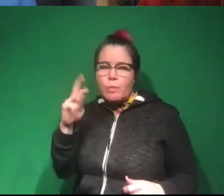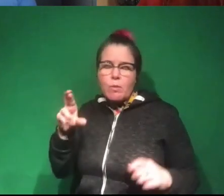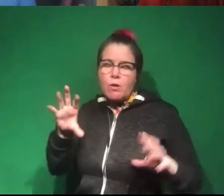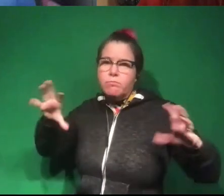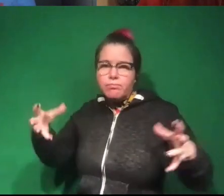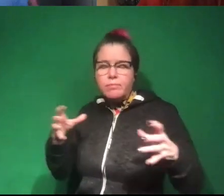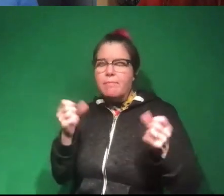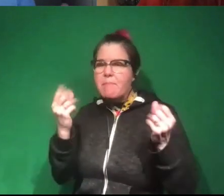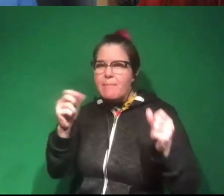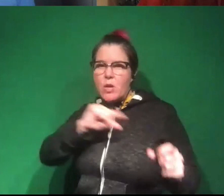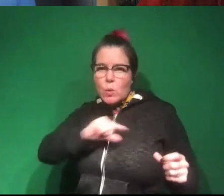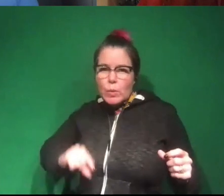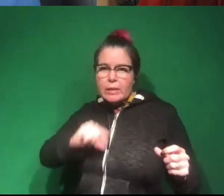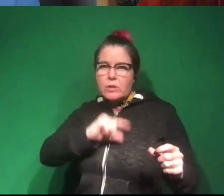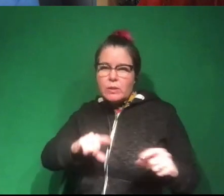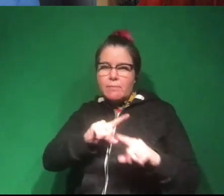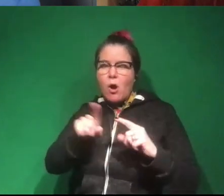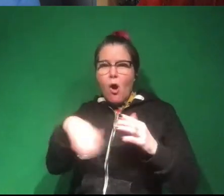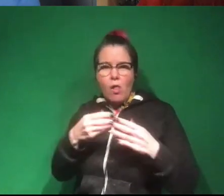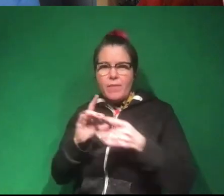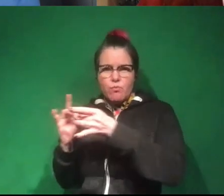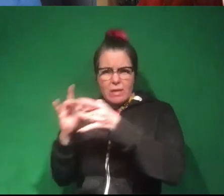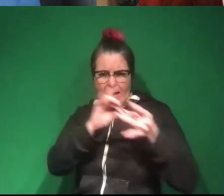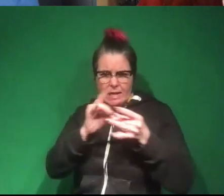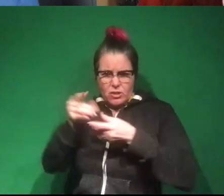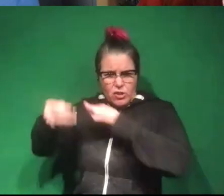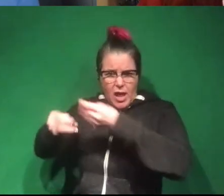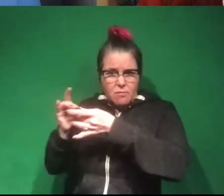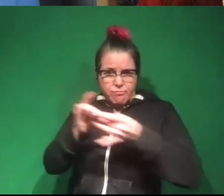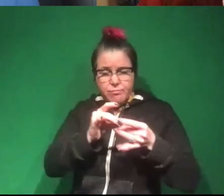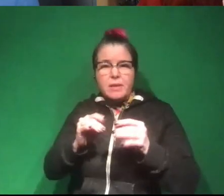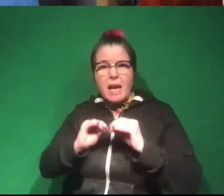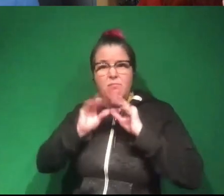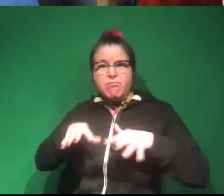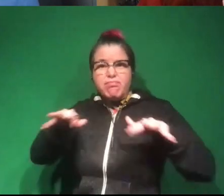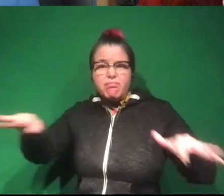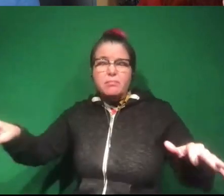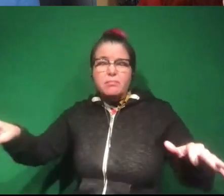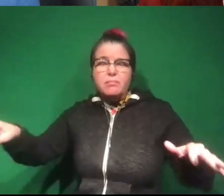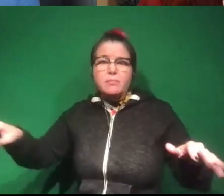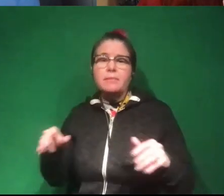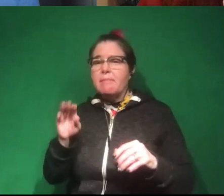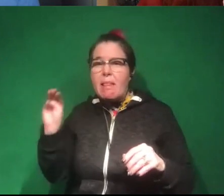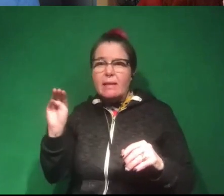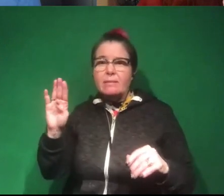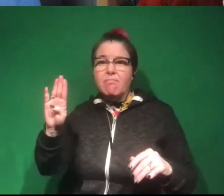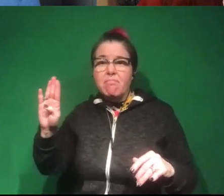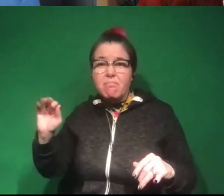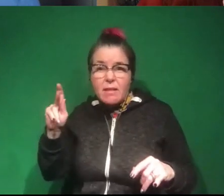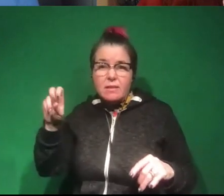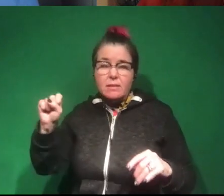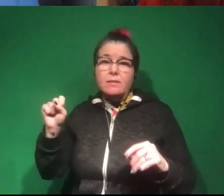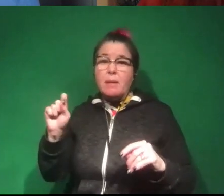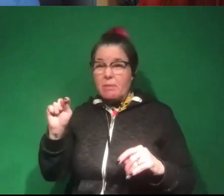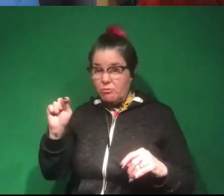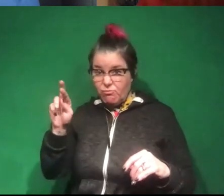multiple queens, but they're all genetically related. And sometimes that can spread. It's like, millions to billions, maybe even